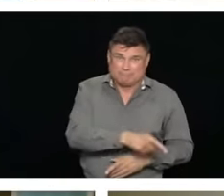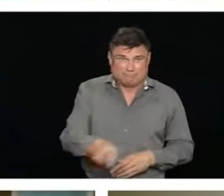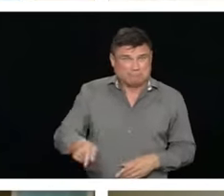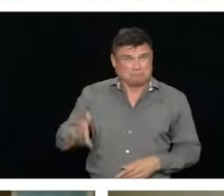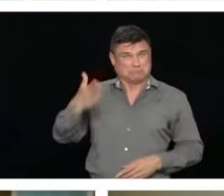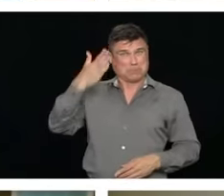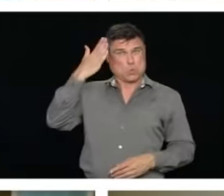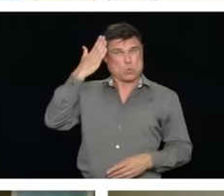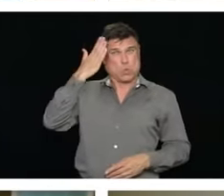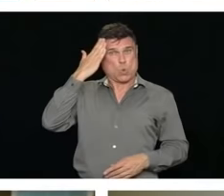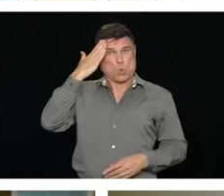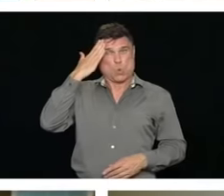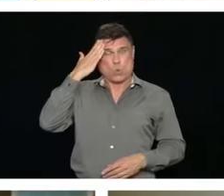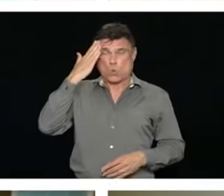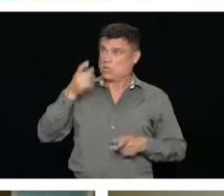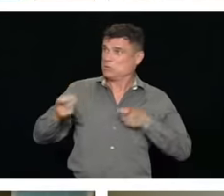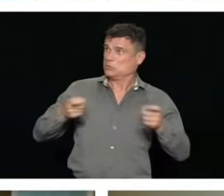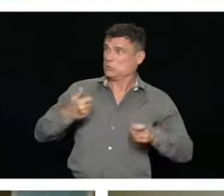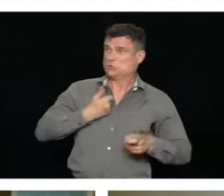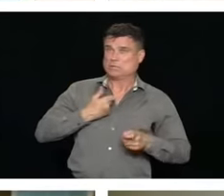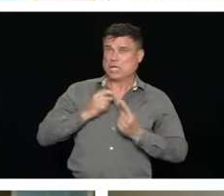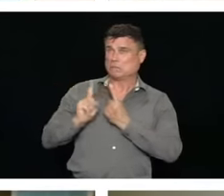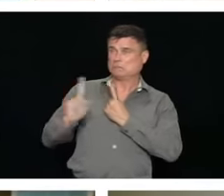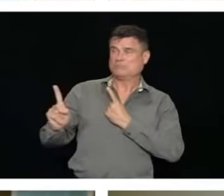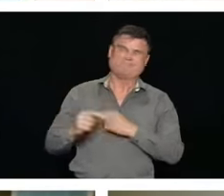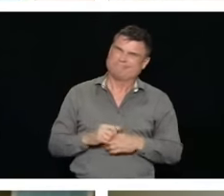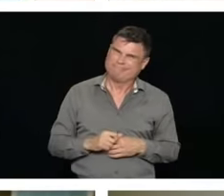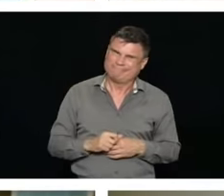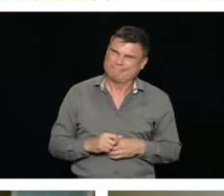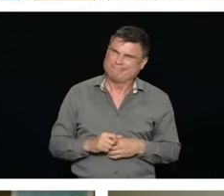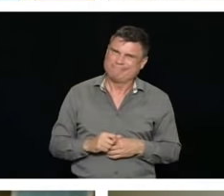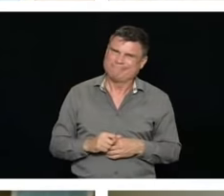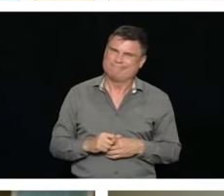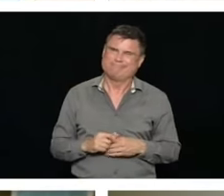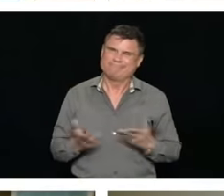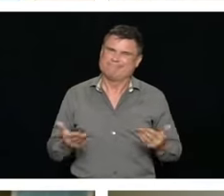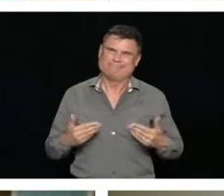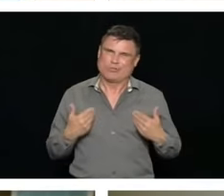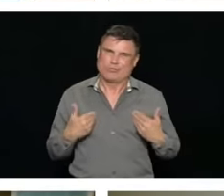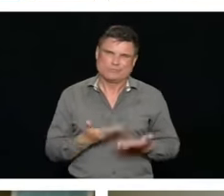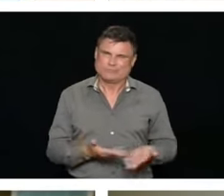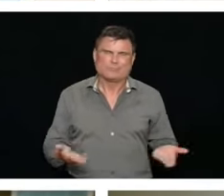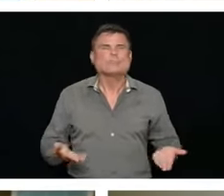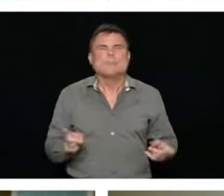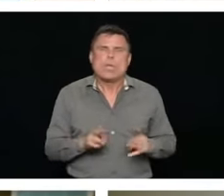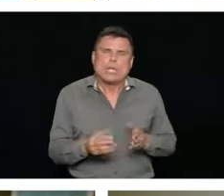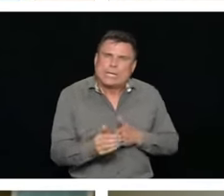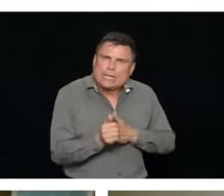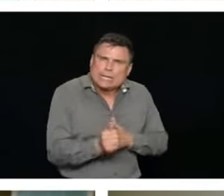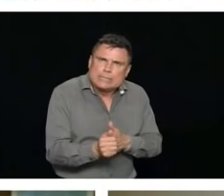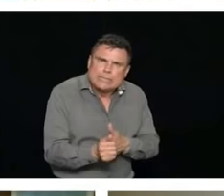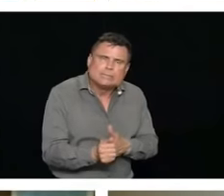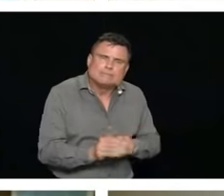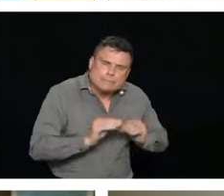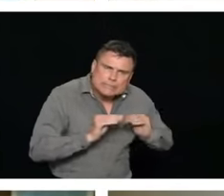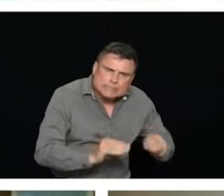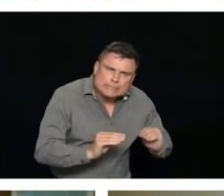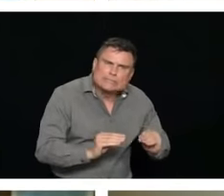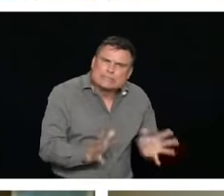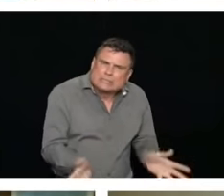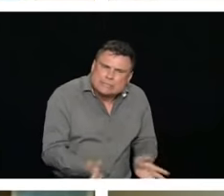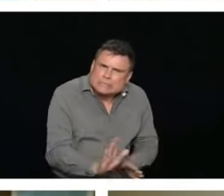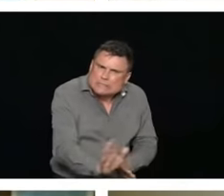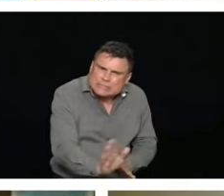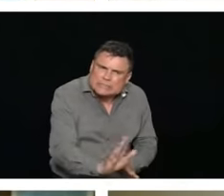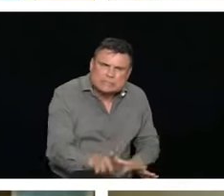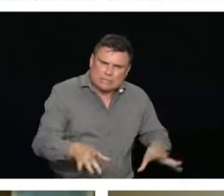continue to understand no physical contact. Even that is difficult, but if they can do that,